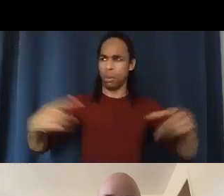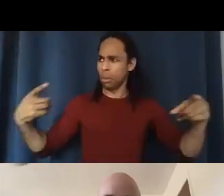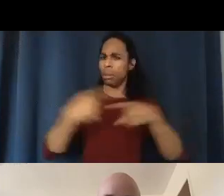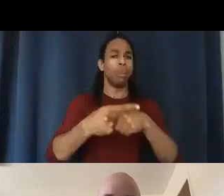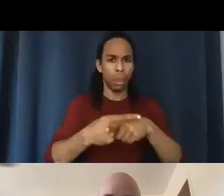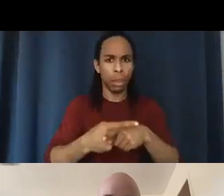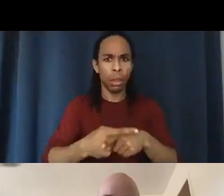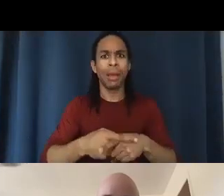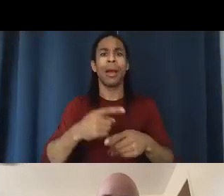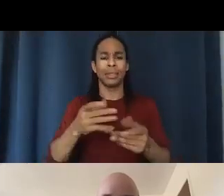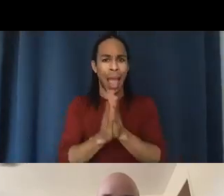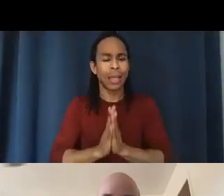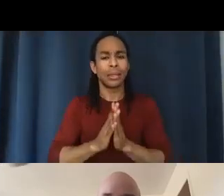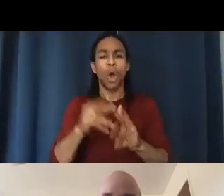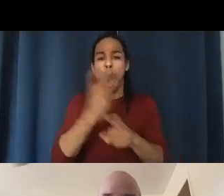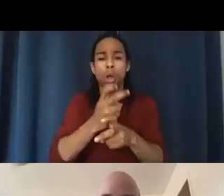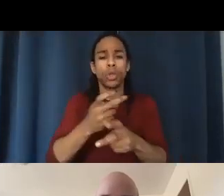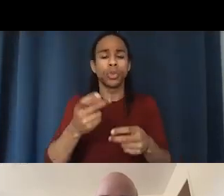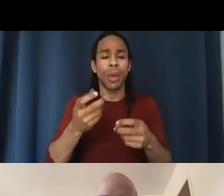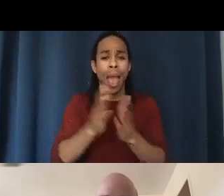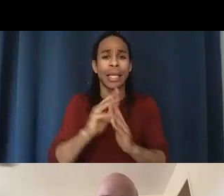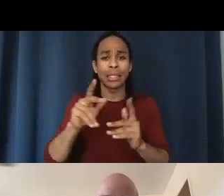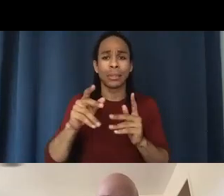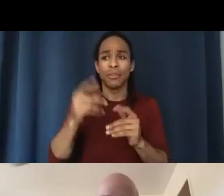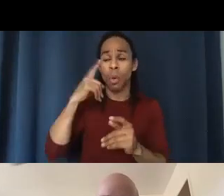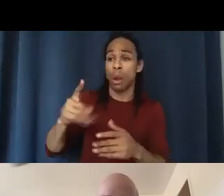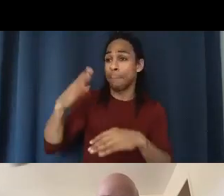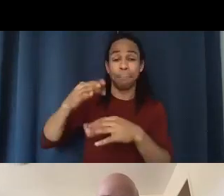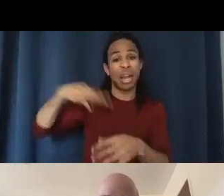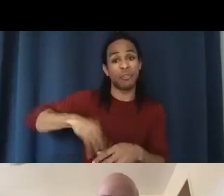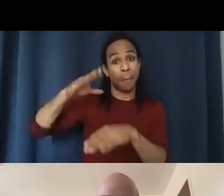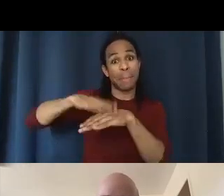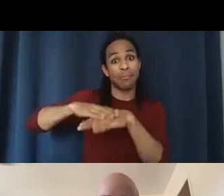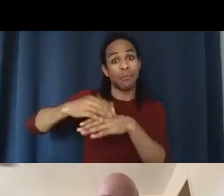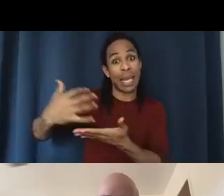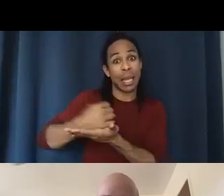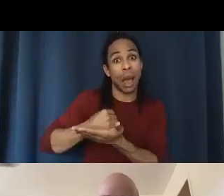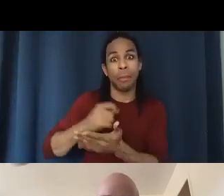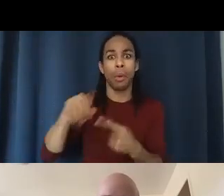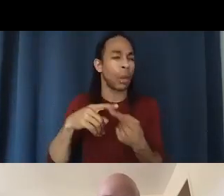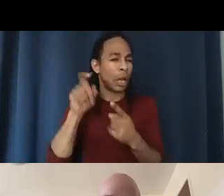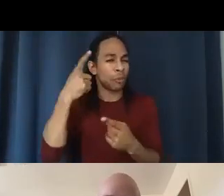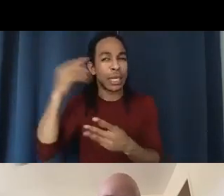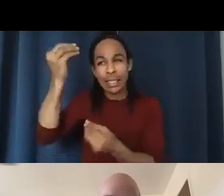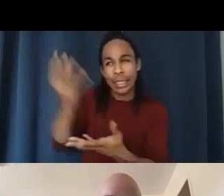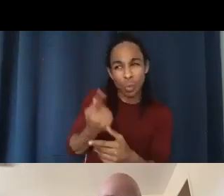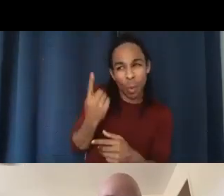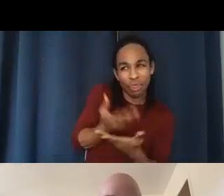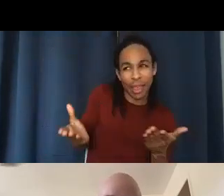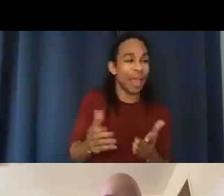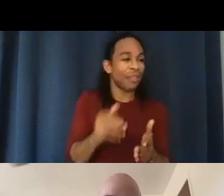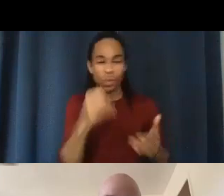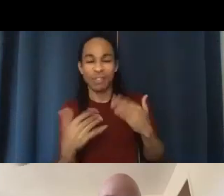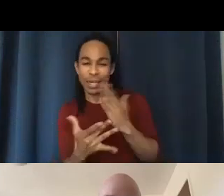to access the benefit of minimum income if they don't have technology to do so. So it's hard to keep on doing